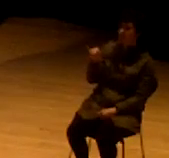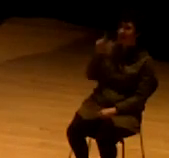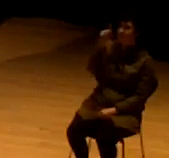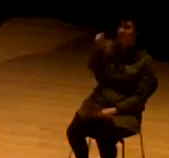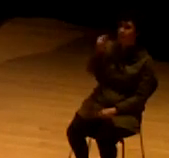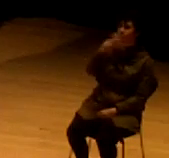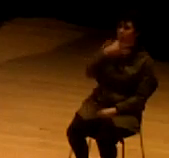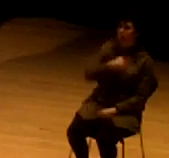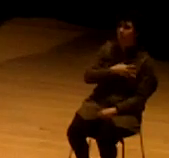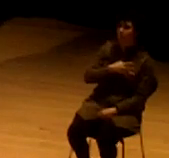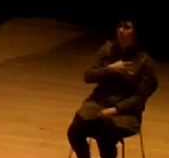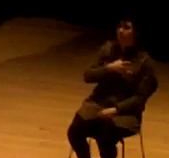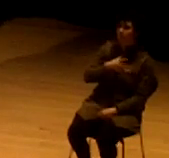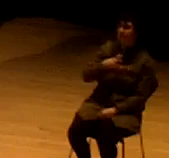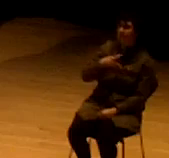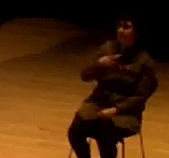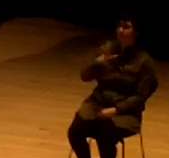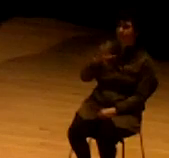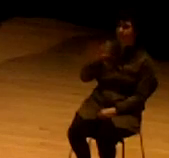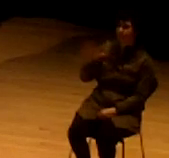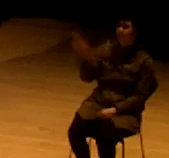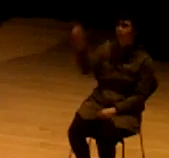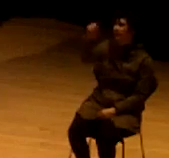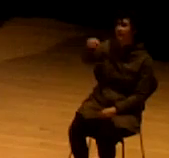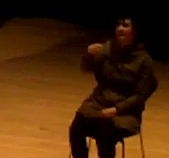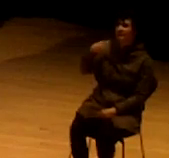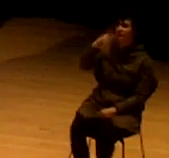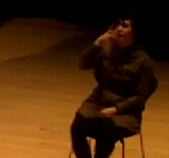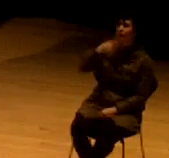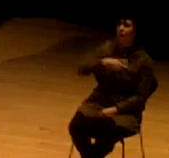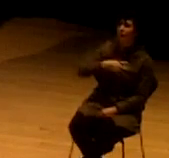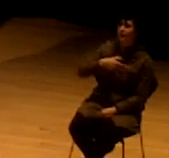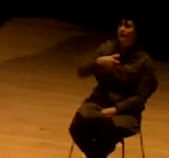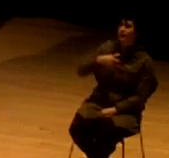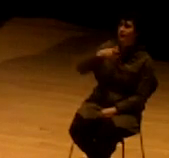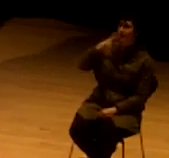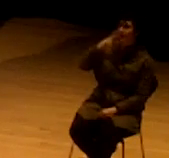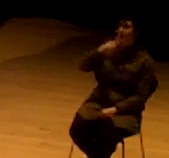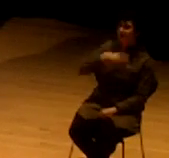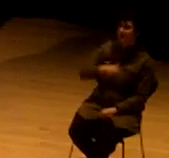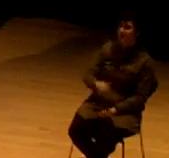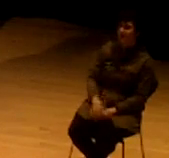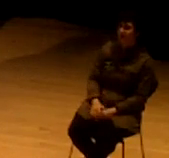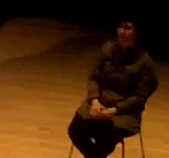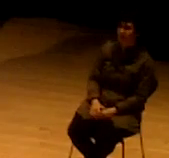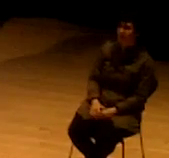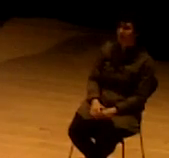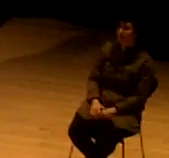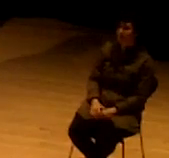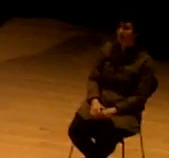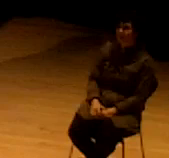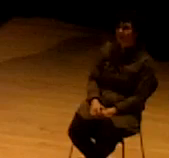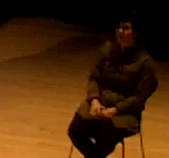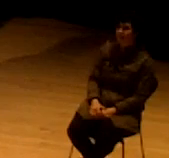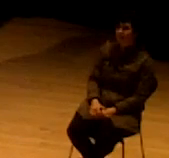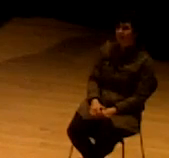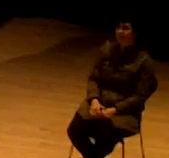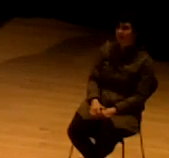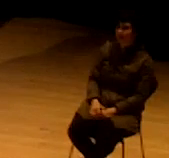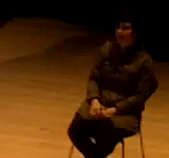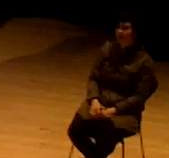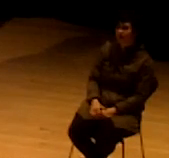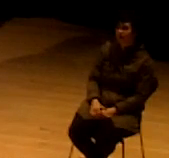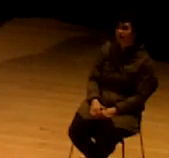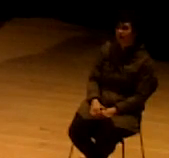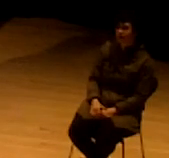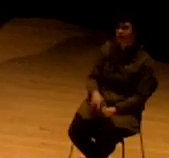Julie. Okay. Great. Go ahead. Hello. Up here. Congratulations. I thought it was absolutely extraordinary. Gregg, I just